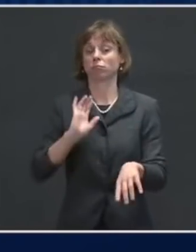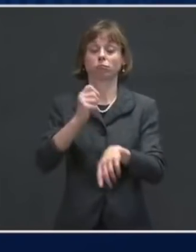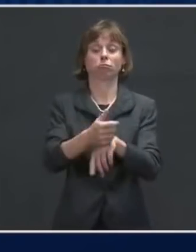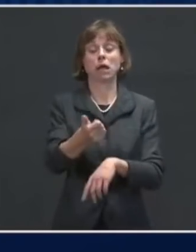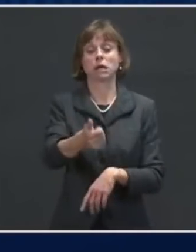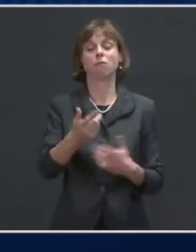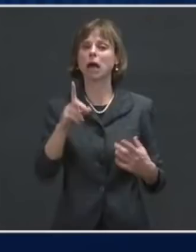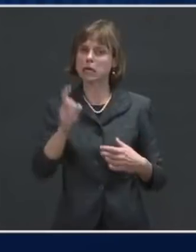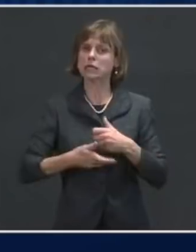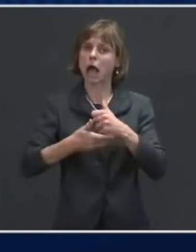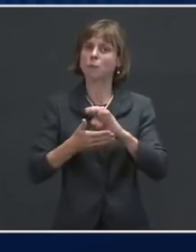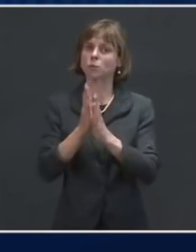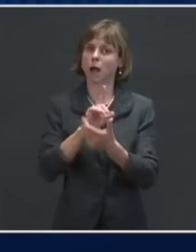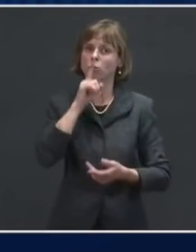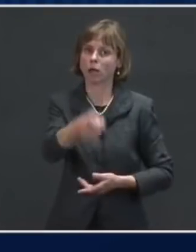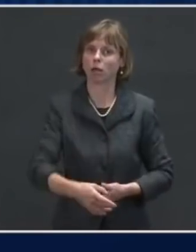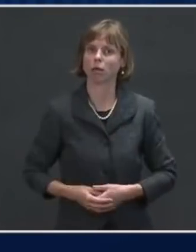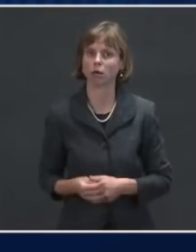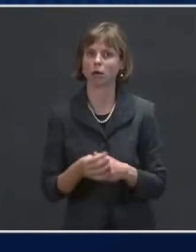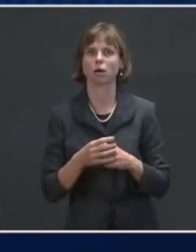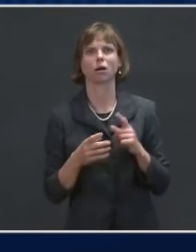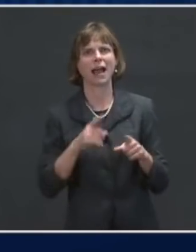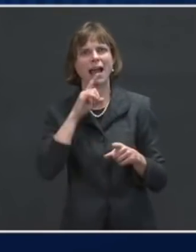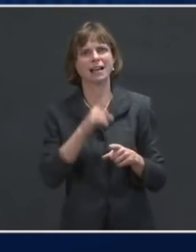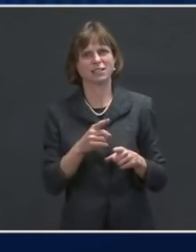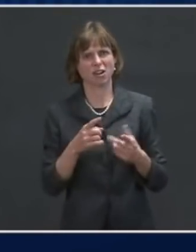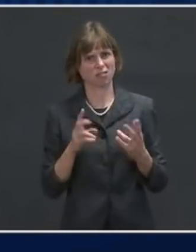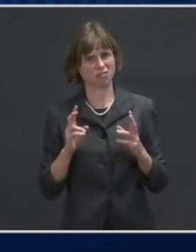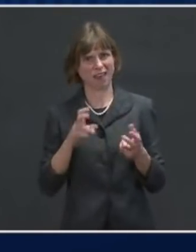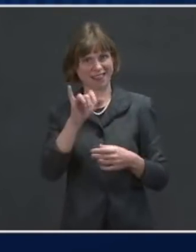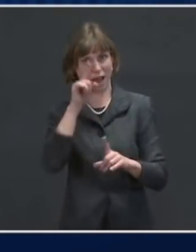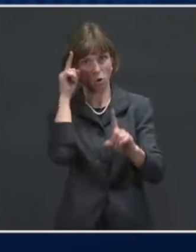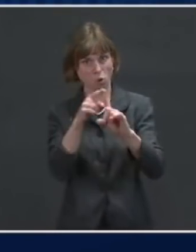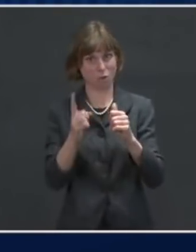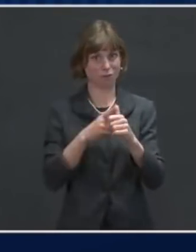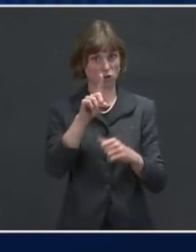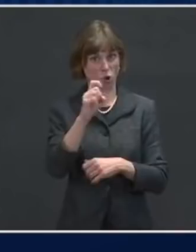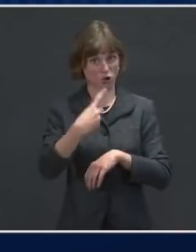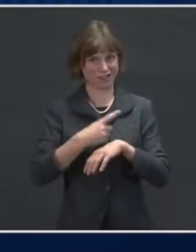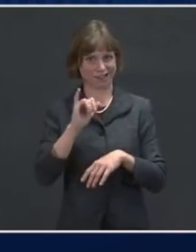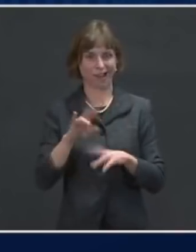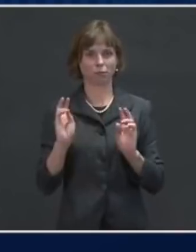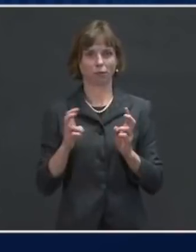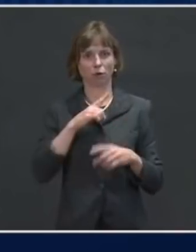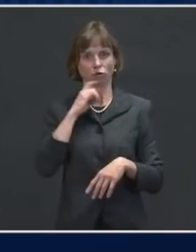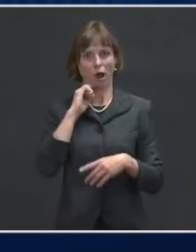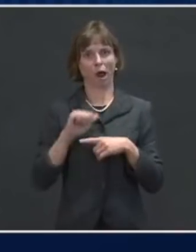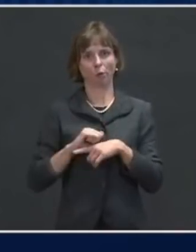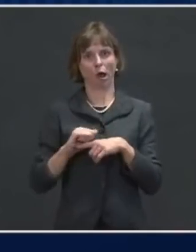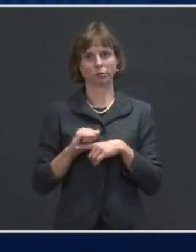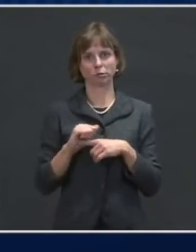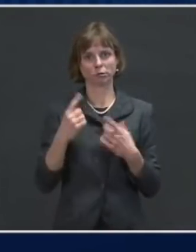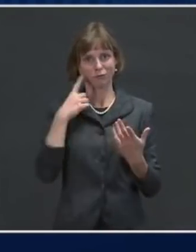it reality. Is there a thought that this goal, though, that you guys are setting for the first 100 days is more of a dry run for next year? Because